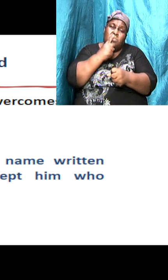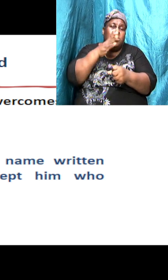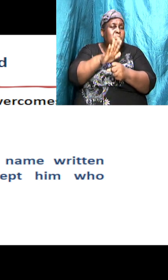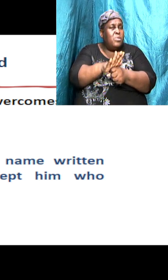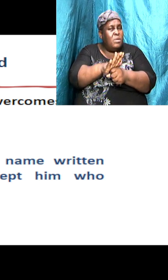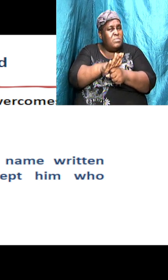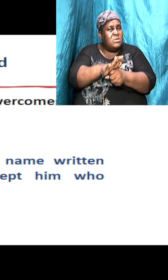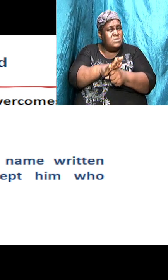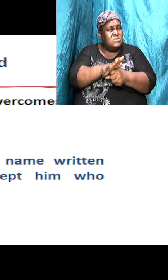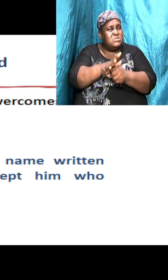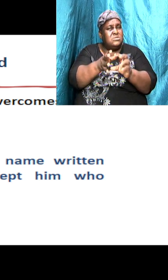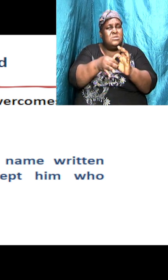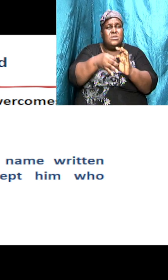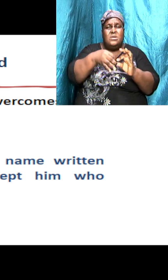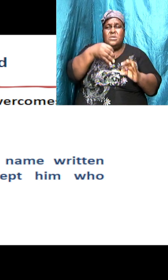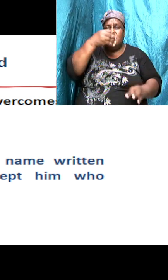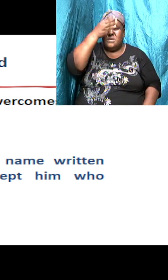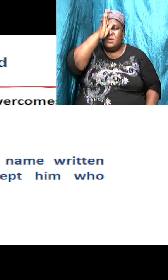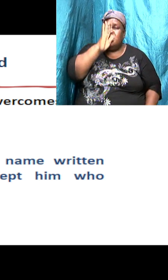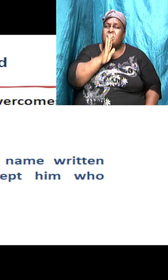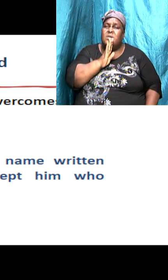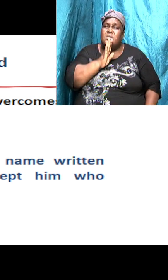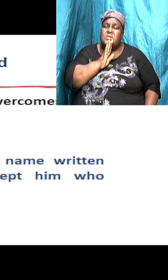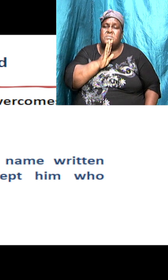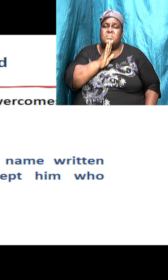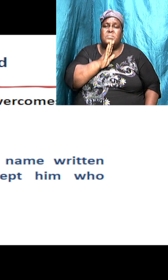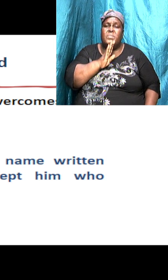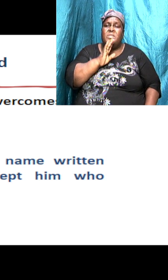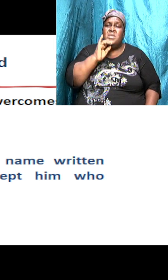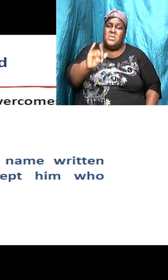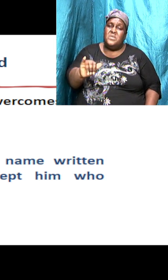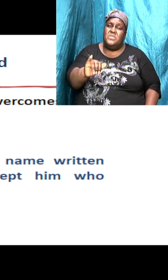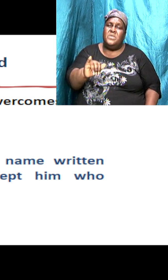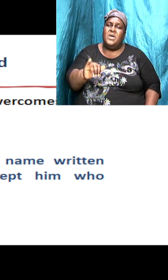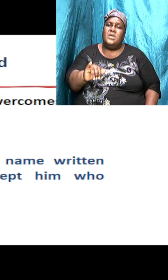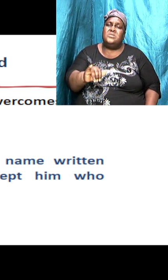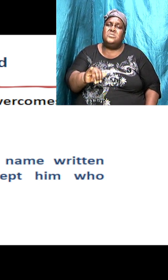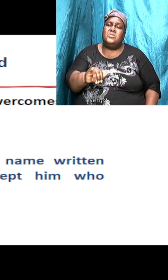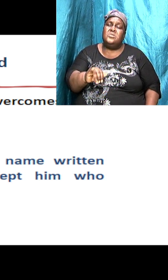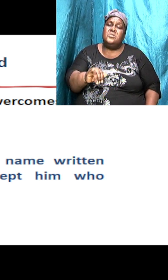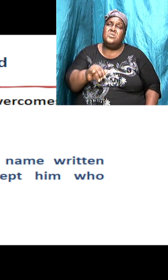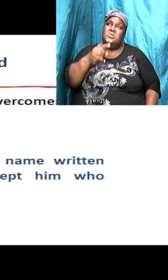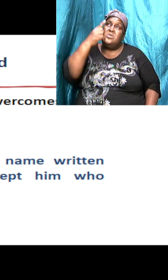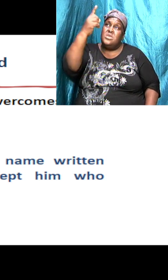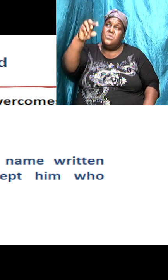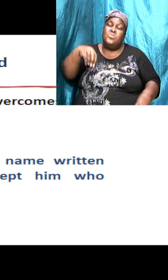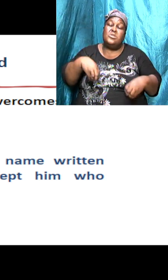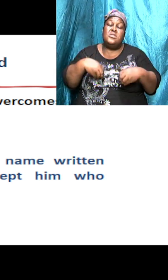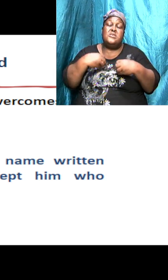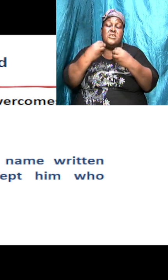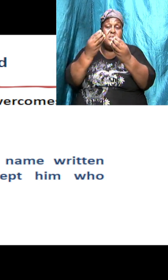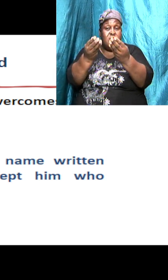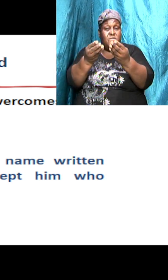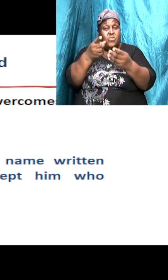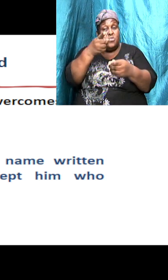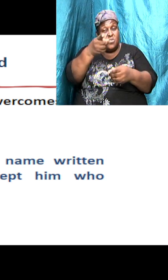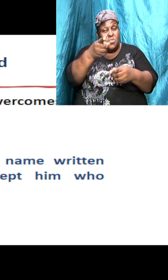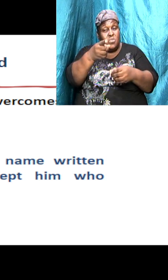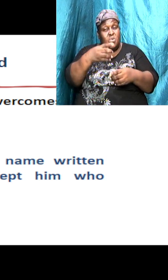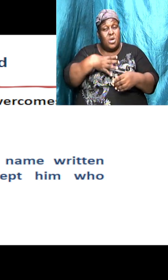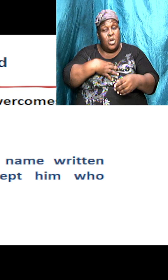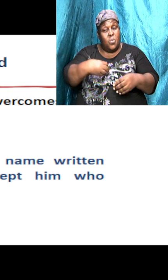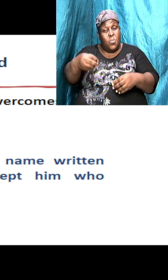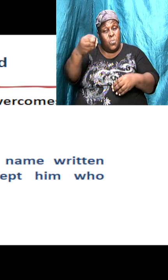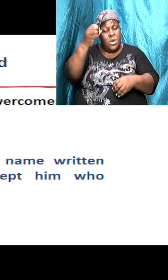promises of Jesus, that he will give to him a white stone, and on that stone he will have a